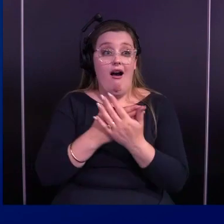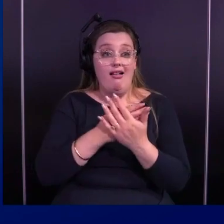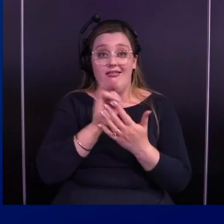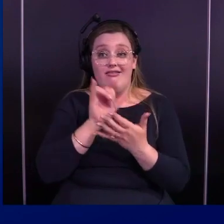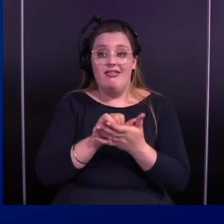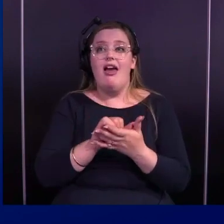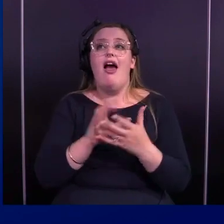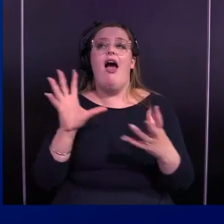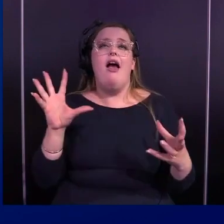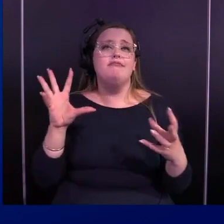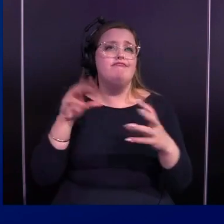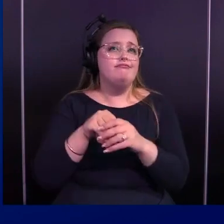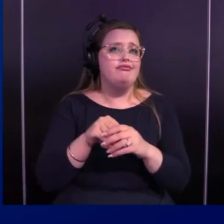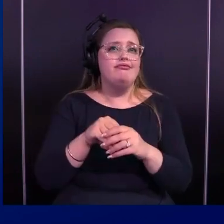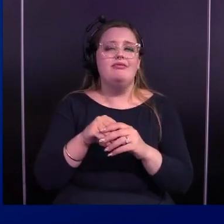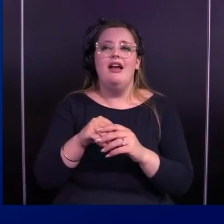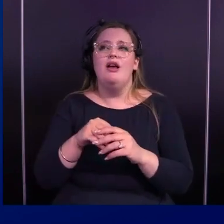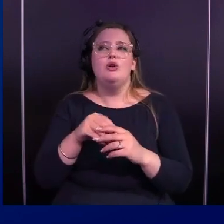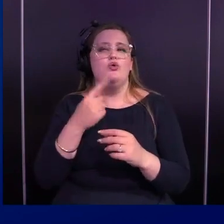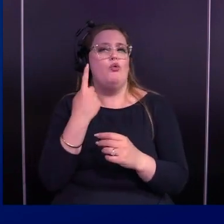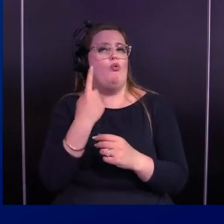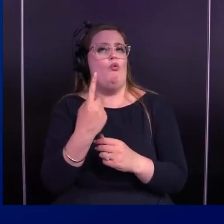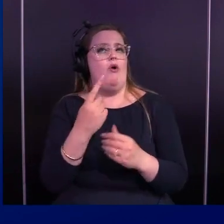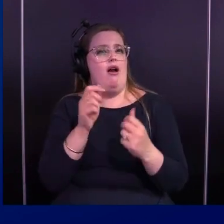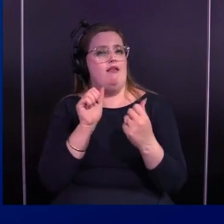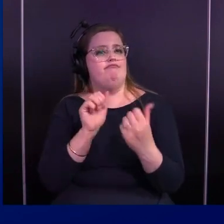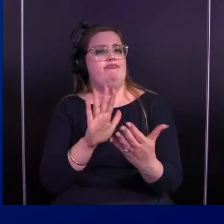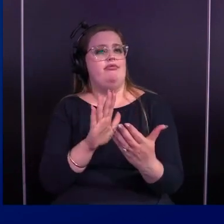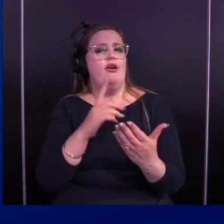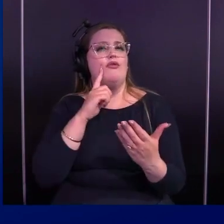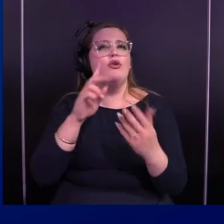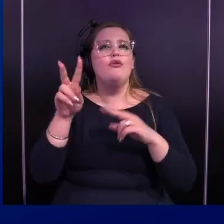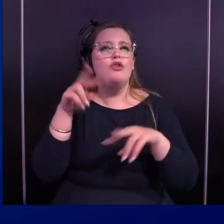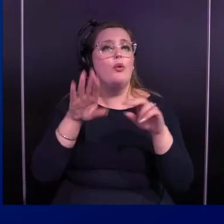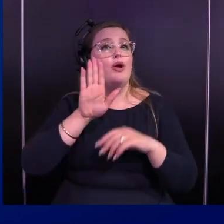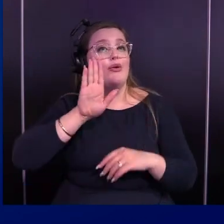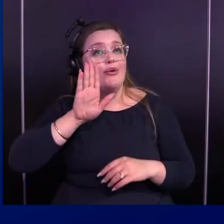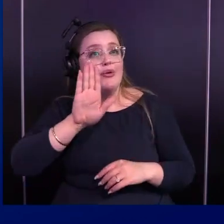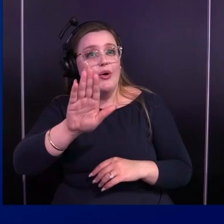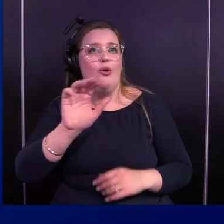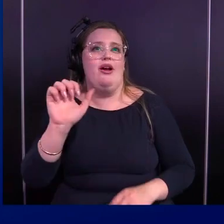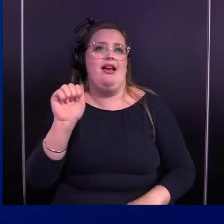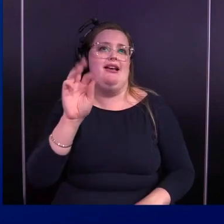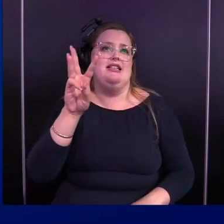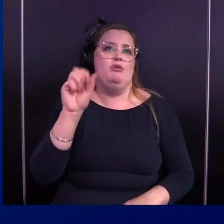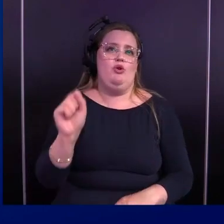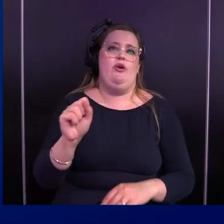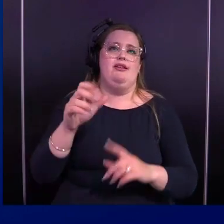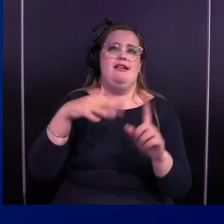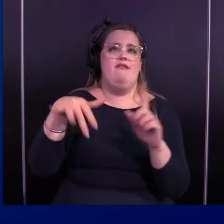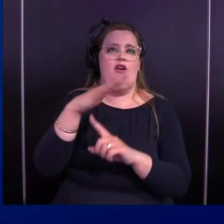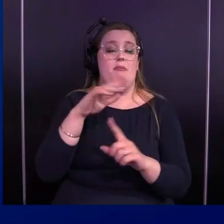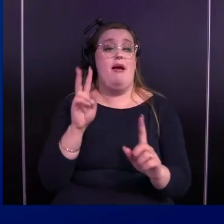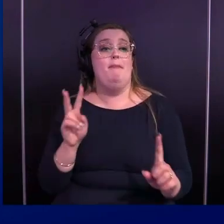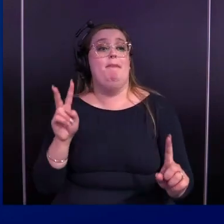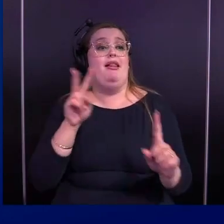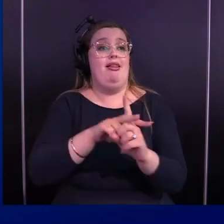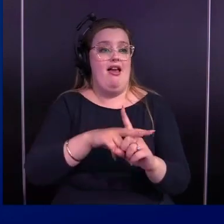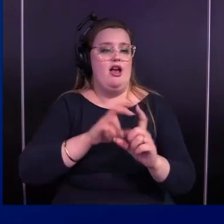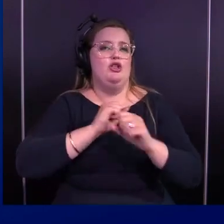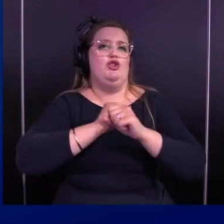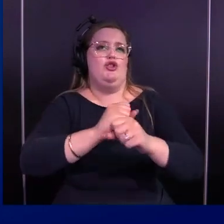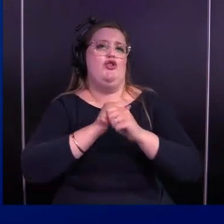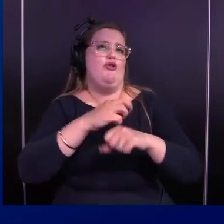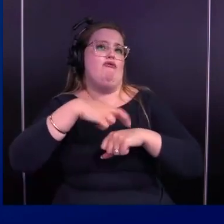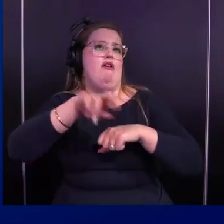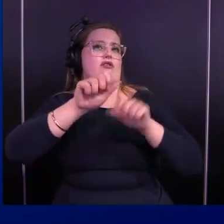a comprehensive way of viewing your own AWS environment and applying a security reference architecture to it. So